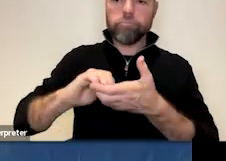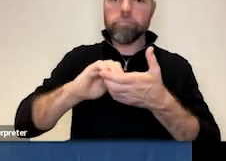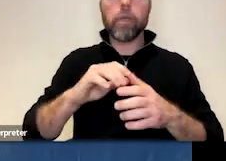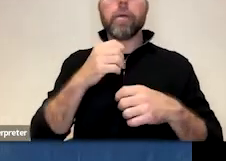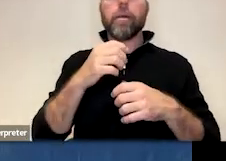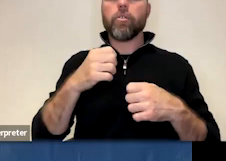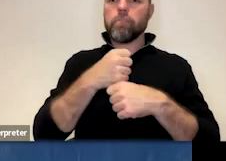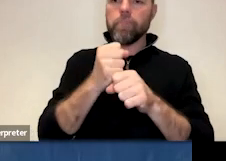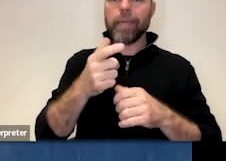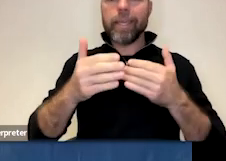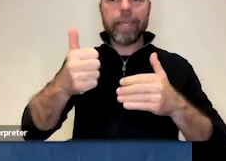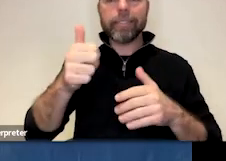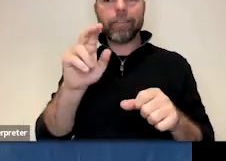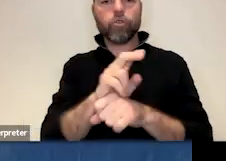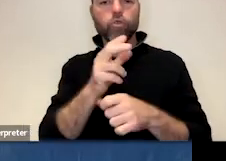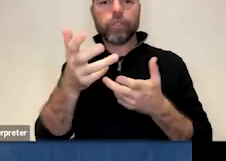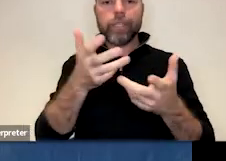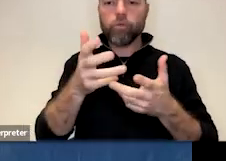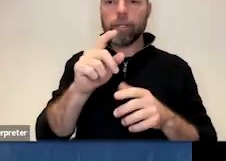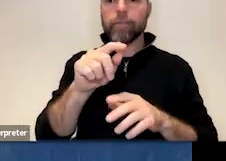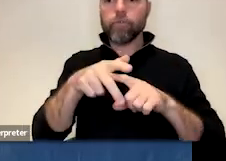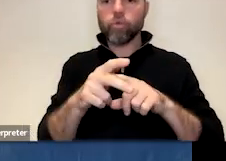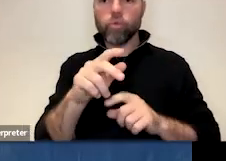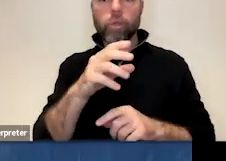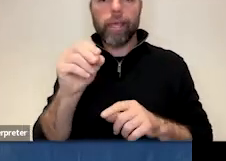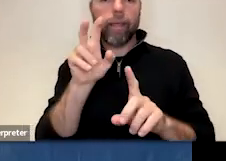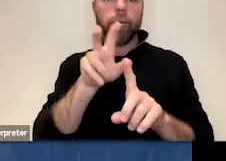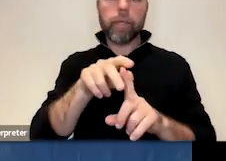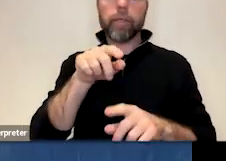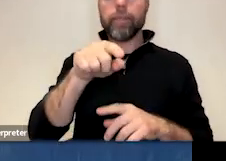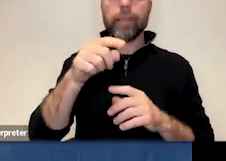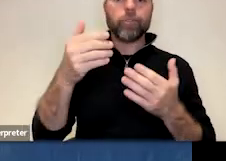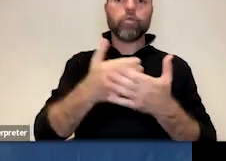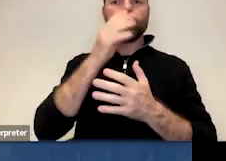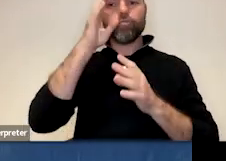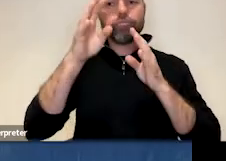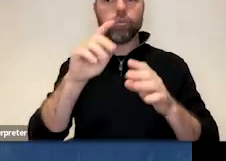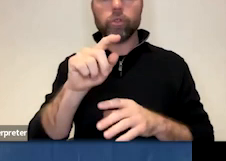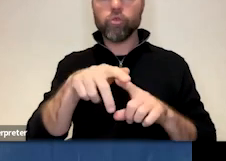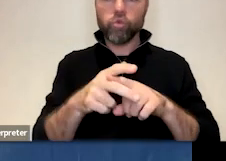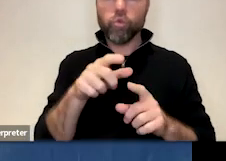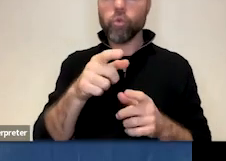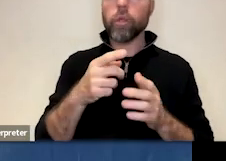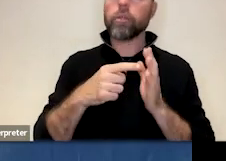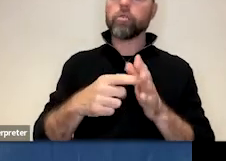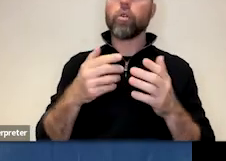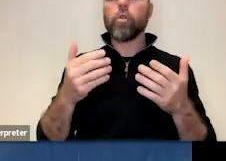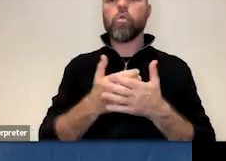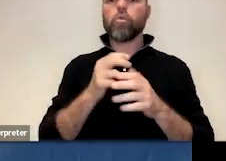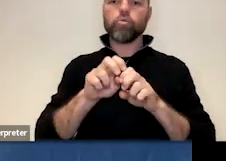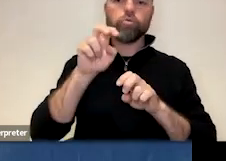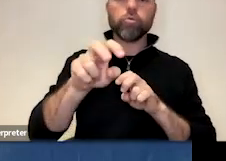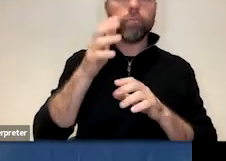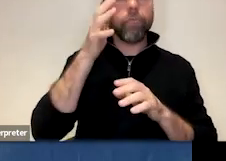easier-to-use interface, interactive tools, and applications. This innovative tool represents a significant leap forward in our